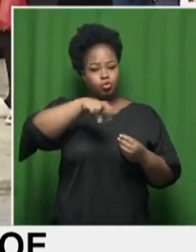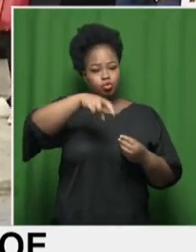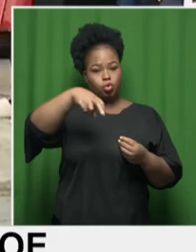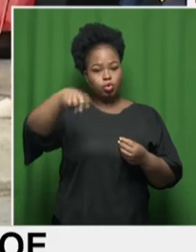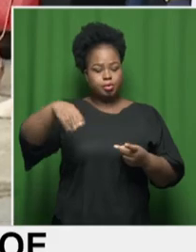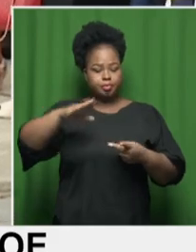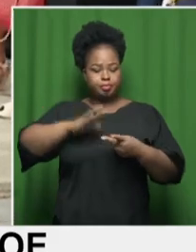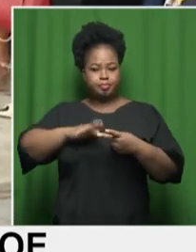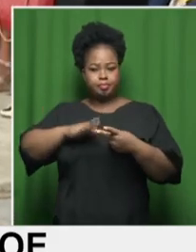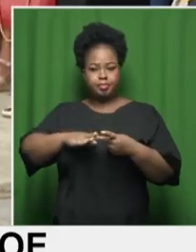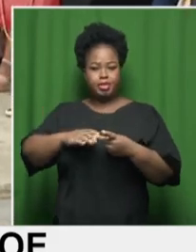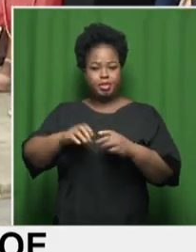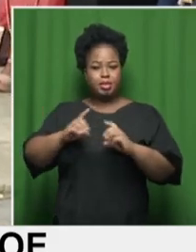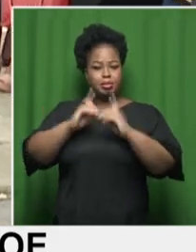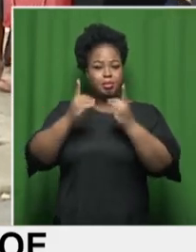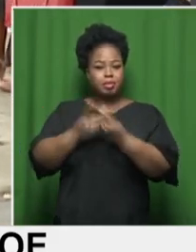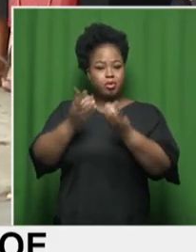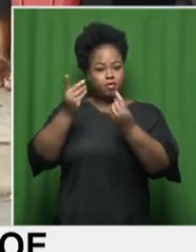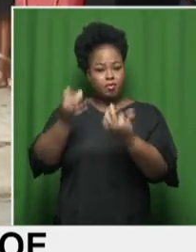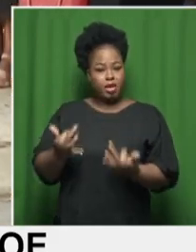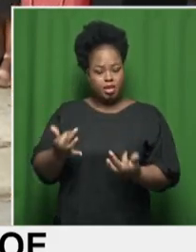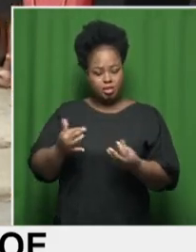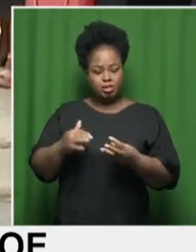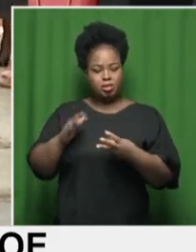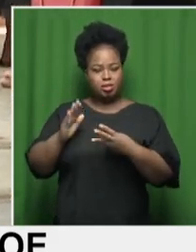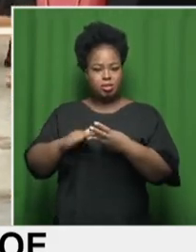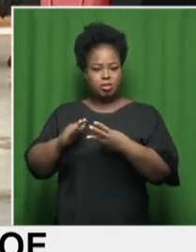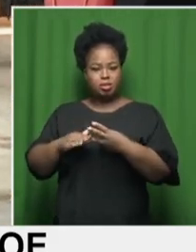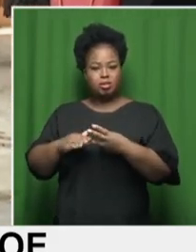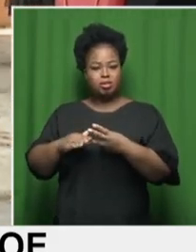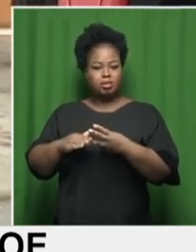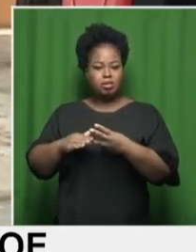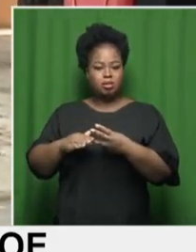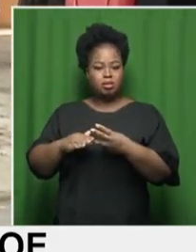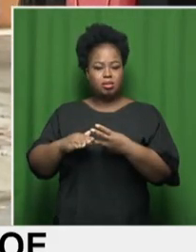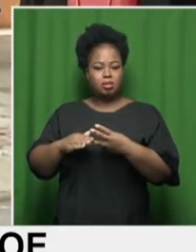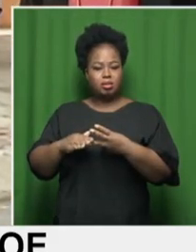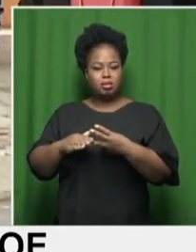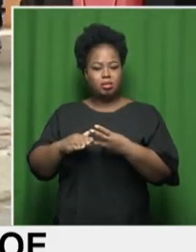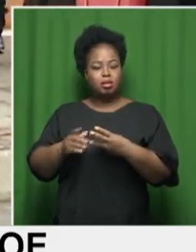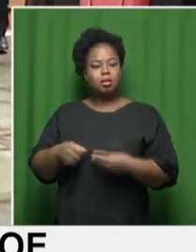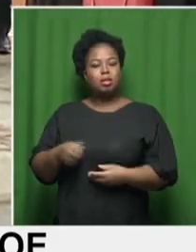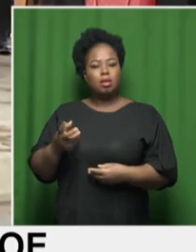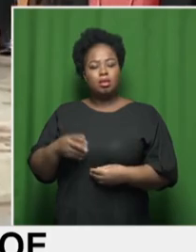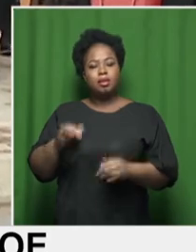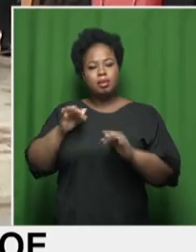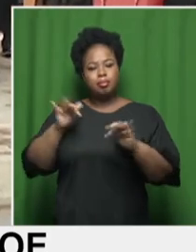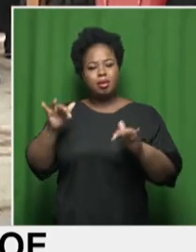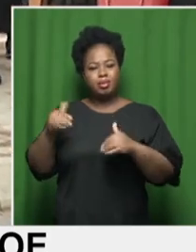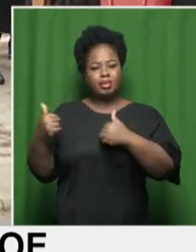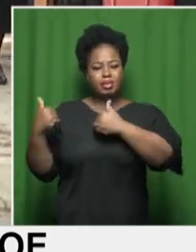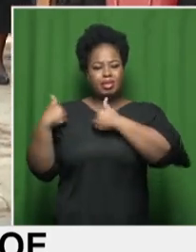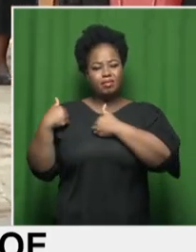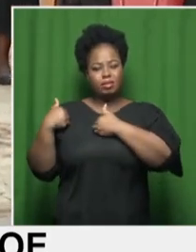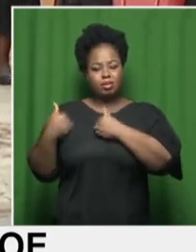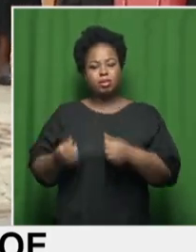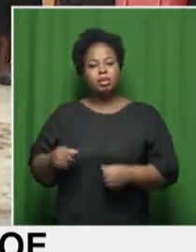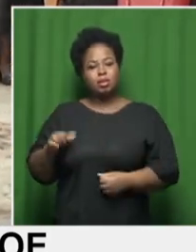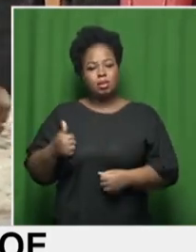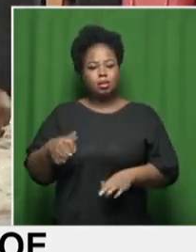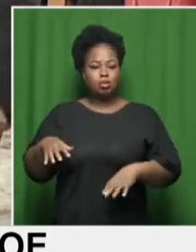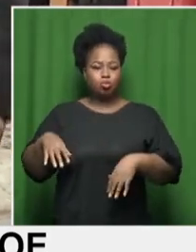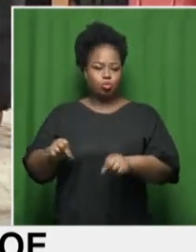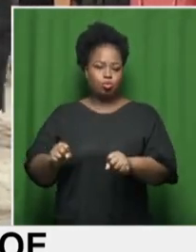the Department of Finance, as well as the Department of Public Safety, among others, before he took